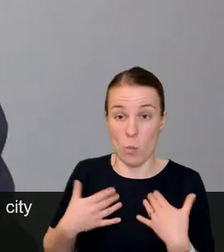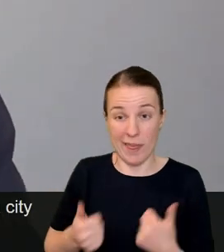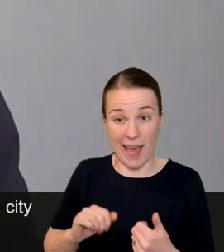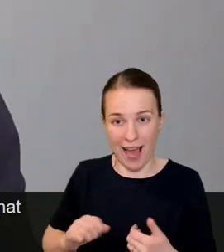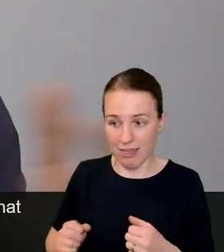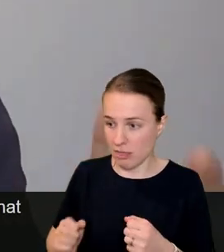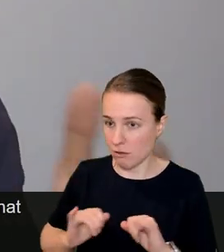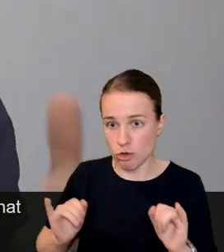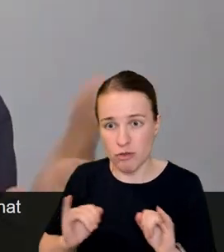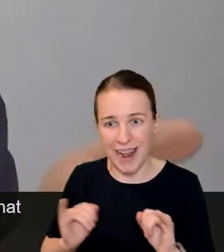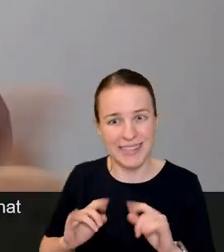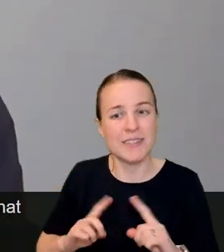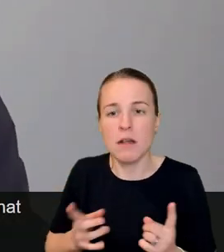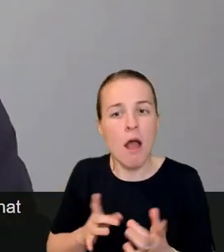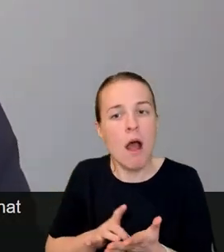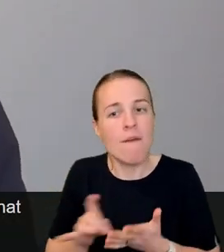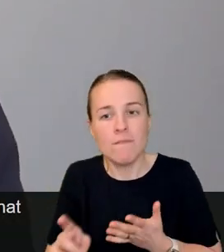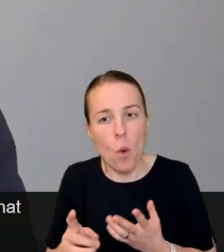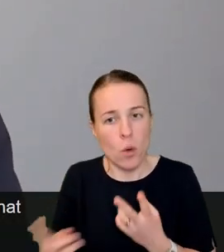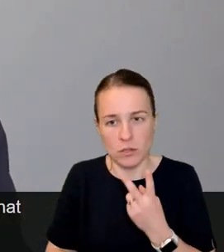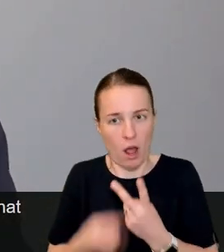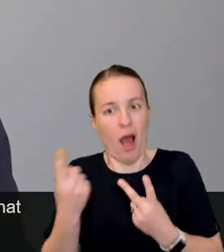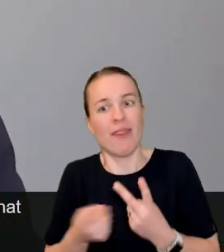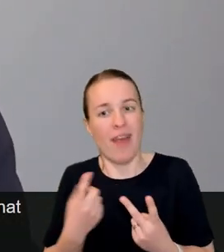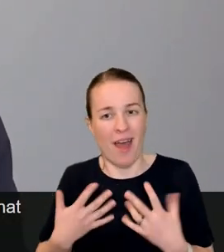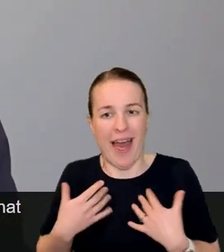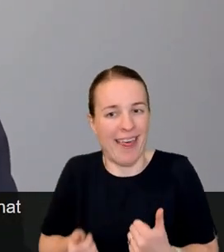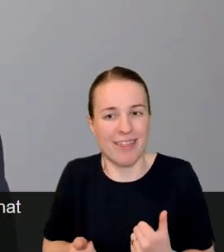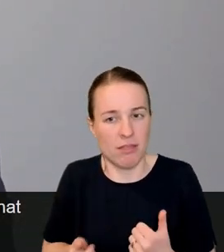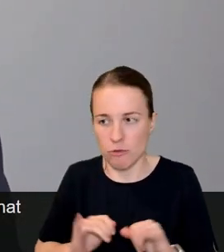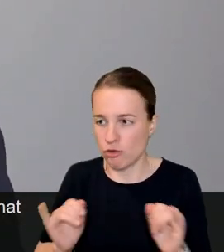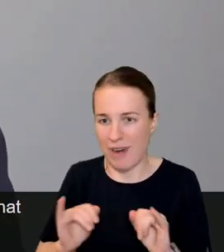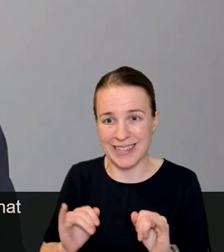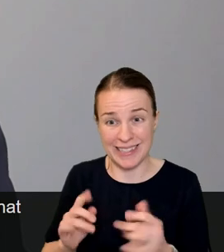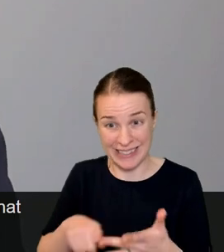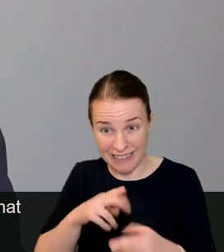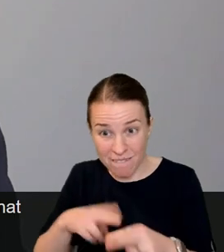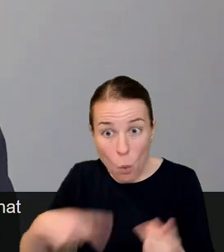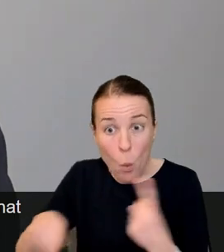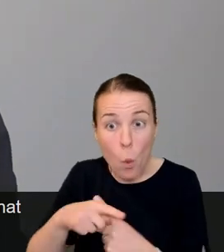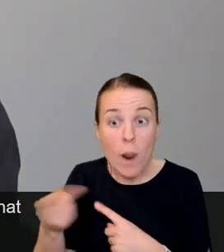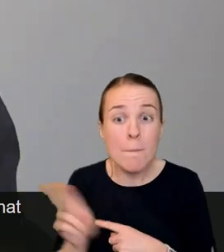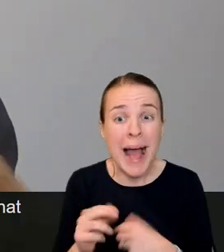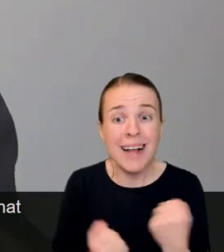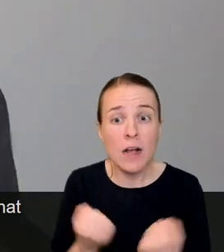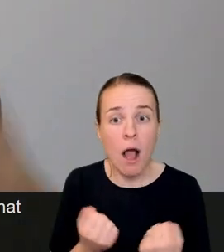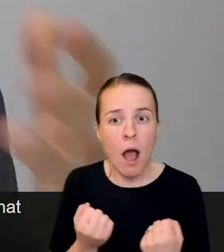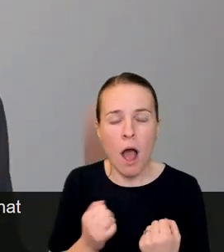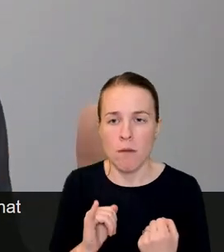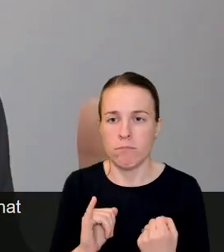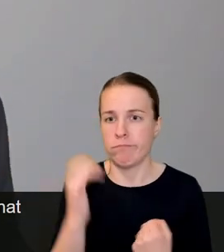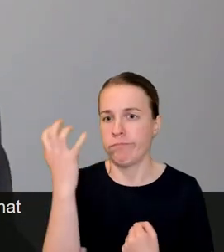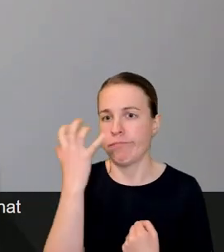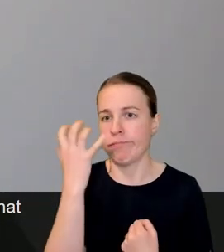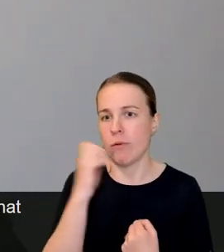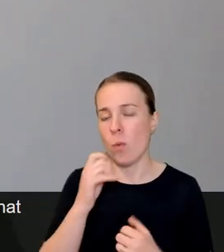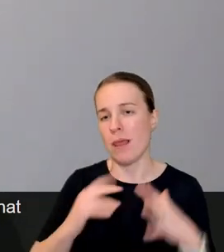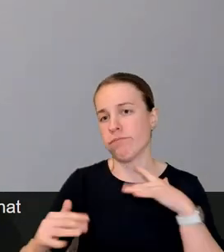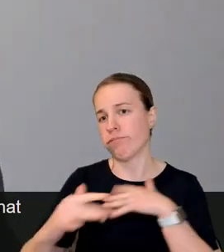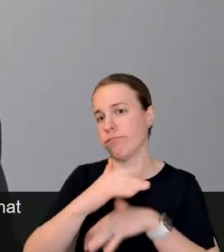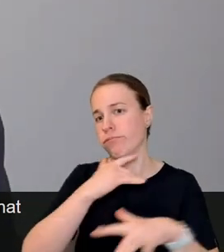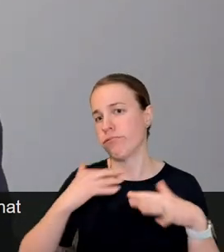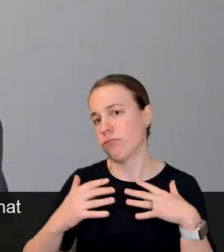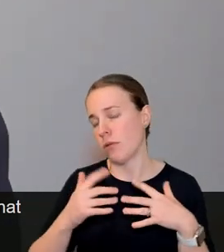by another one because everyone jumps back in their car, which will lead to a health crisis caused by toxic air. I want to free up our roads for people like